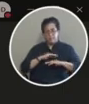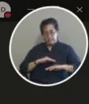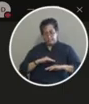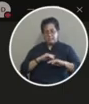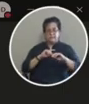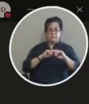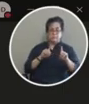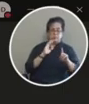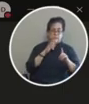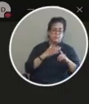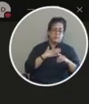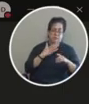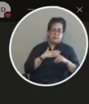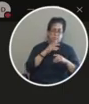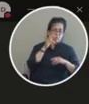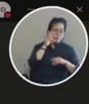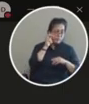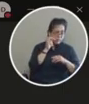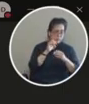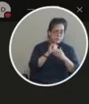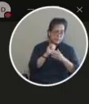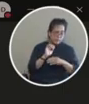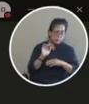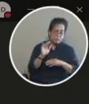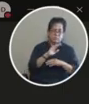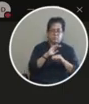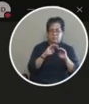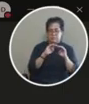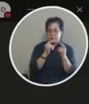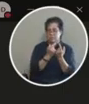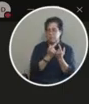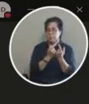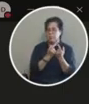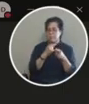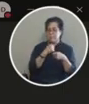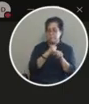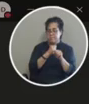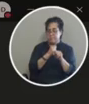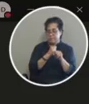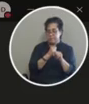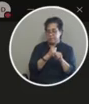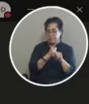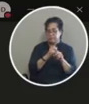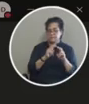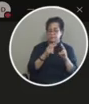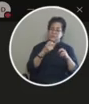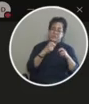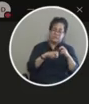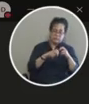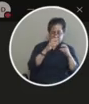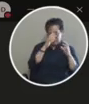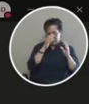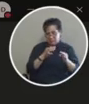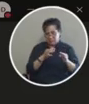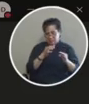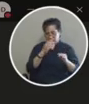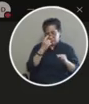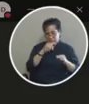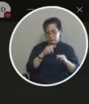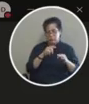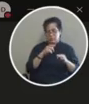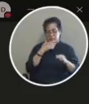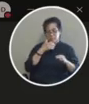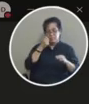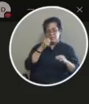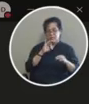will be happy to hear that you have made this very difficult decision for the better